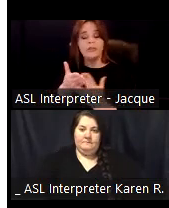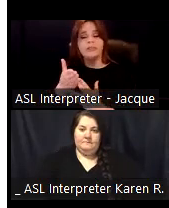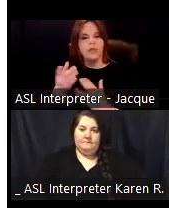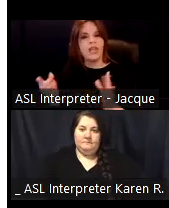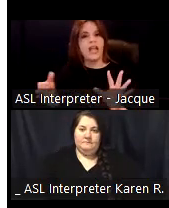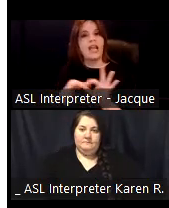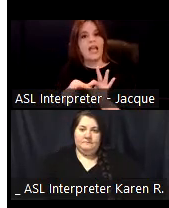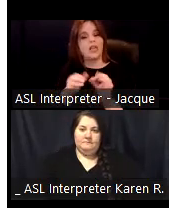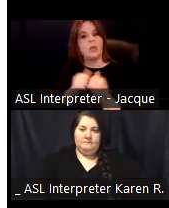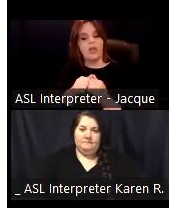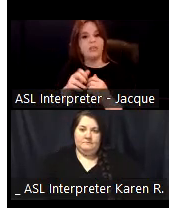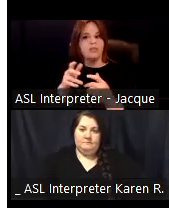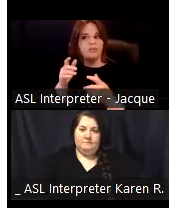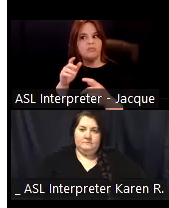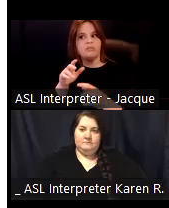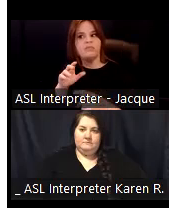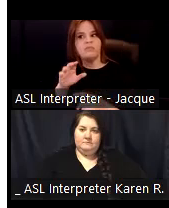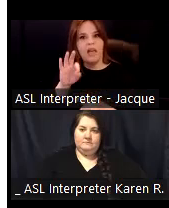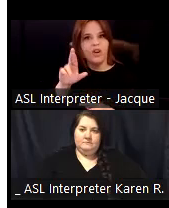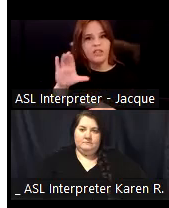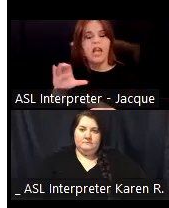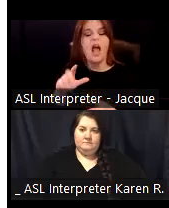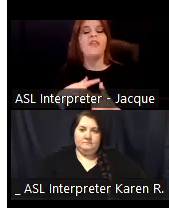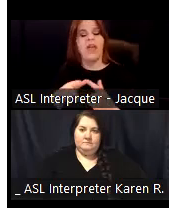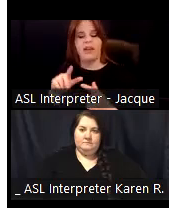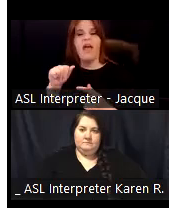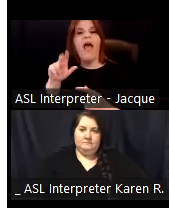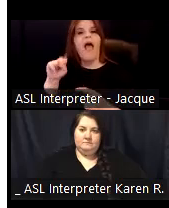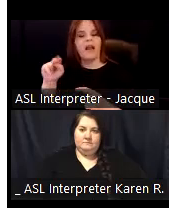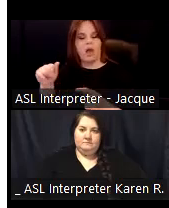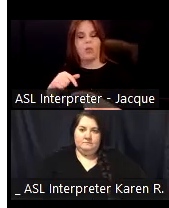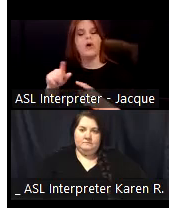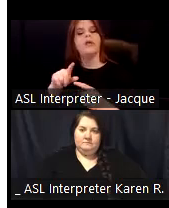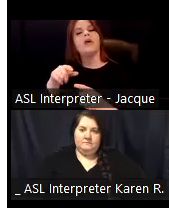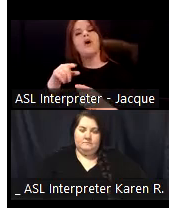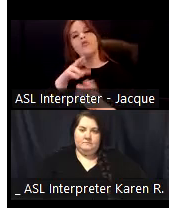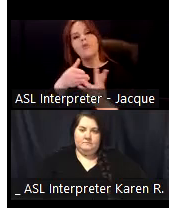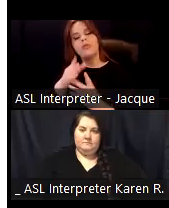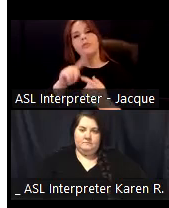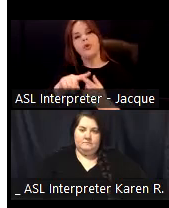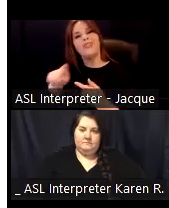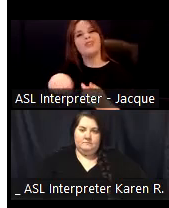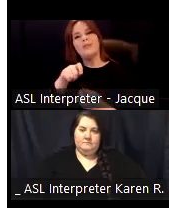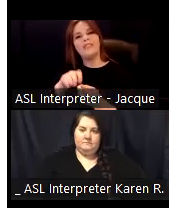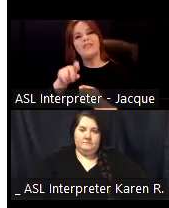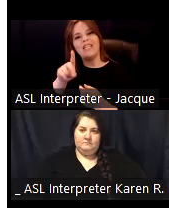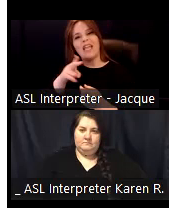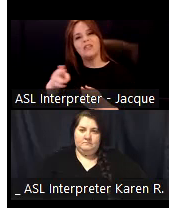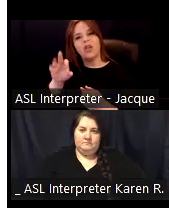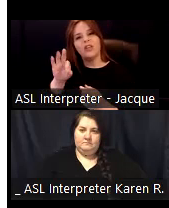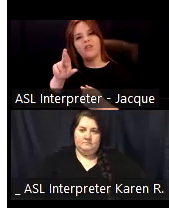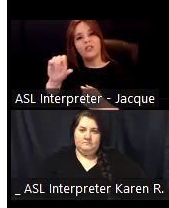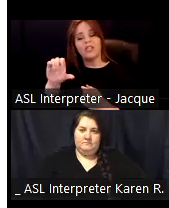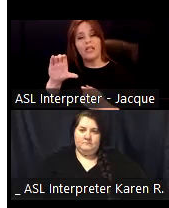so, of course, Anna would then route them to their specified DHH FRC. What if they decline? What would the